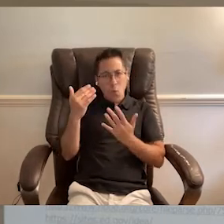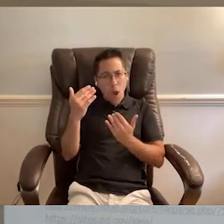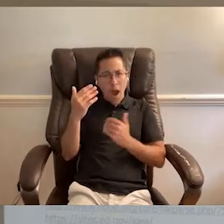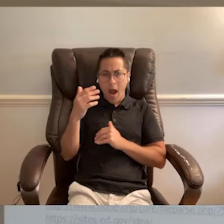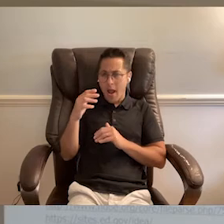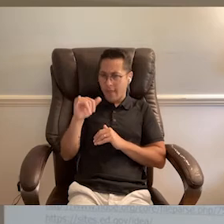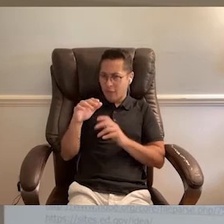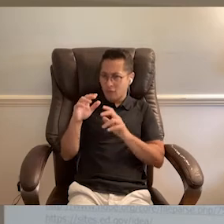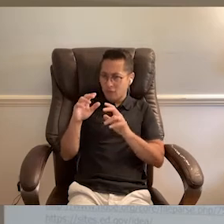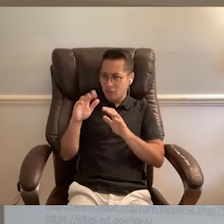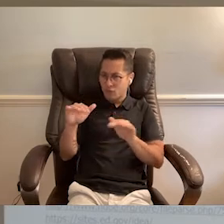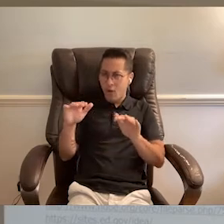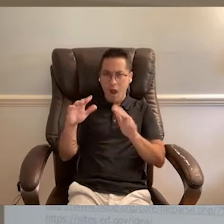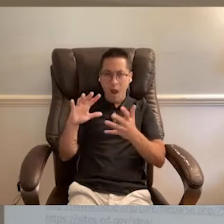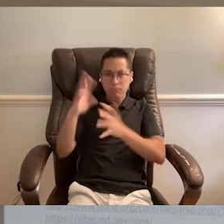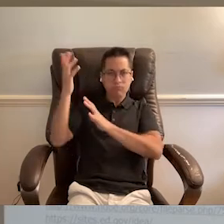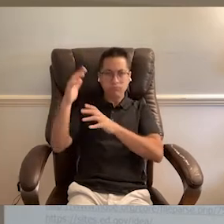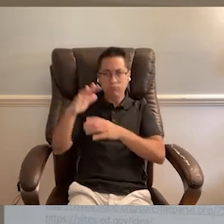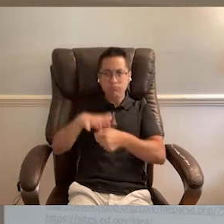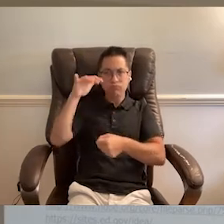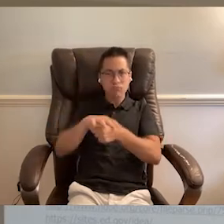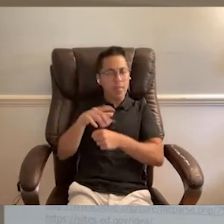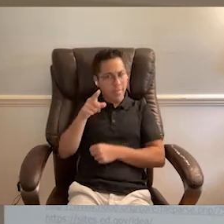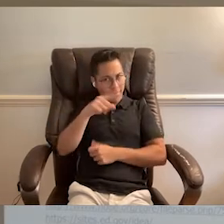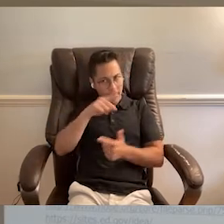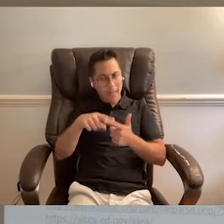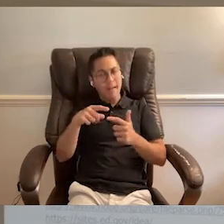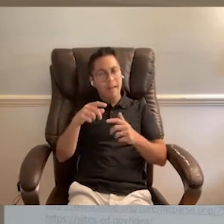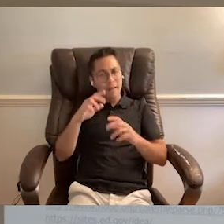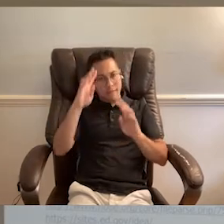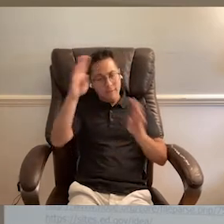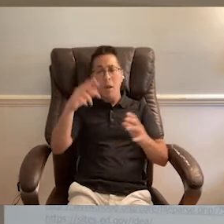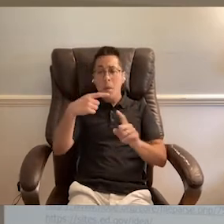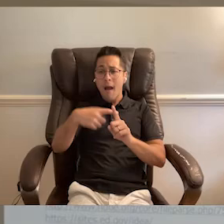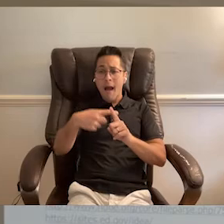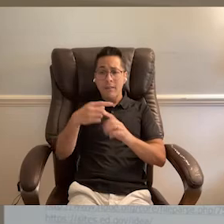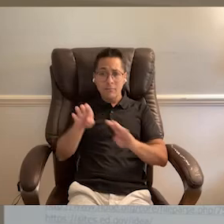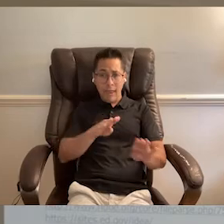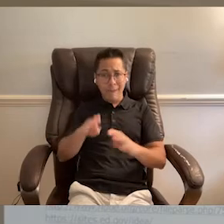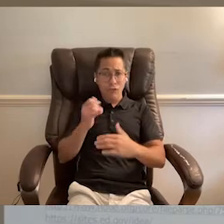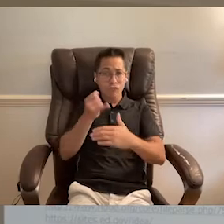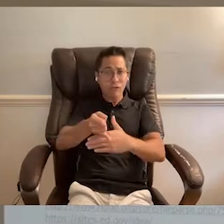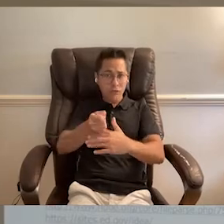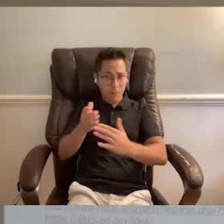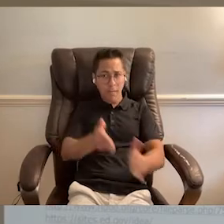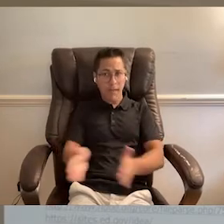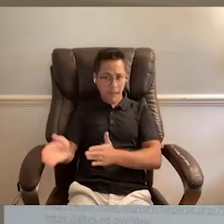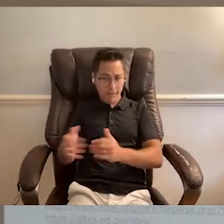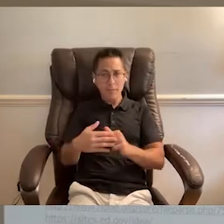have to develop a positive behavior intervention plan. Again, one of the most important things